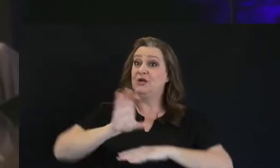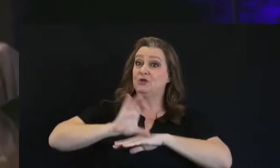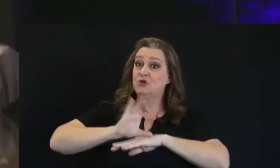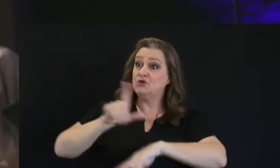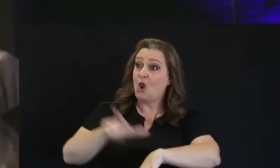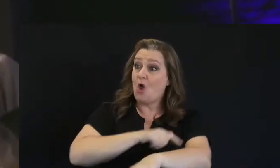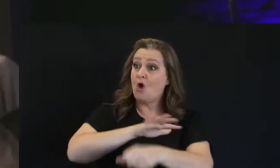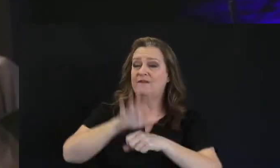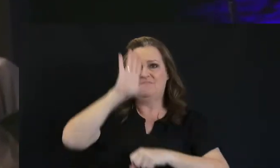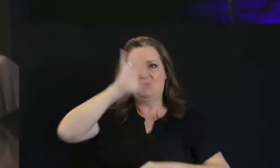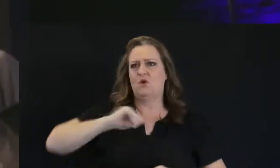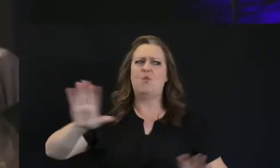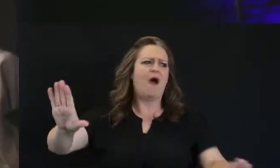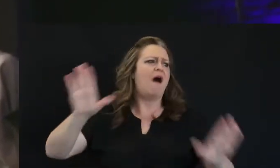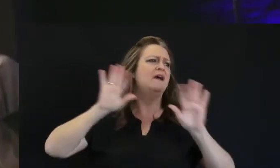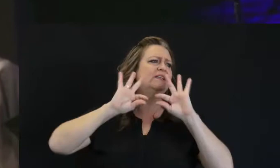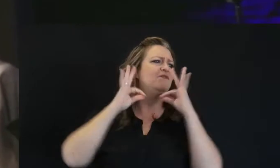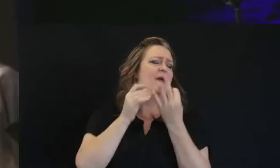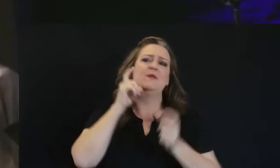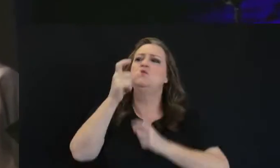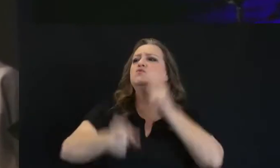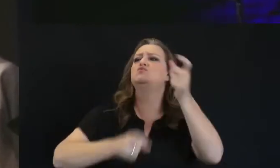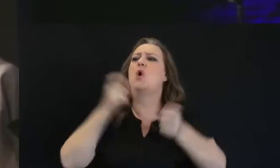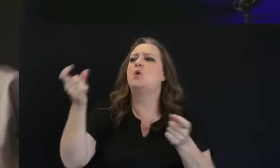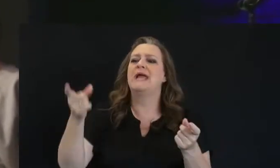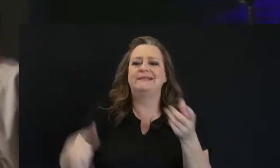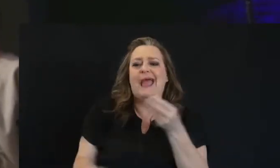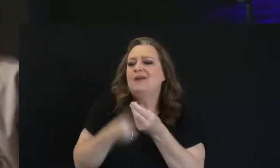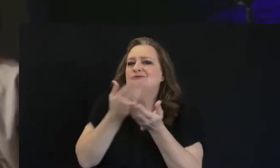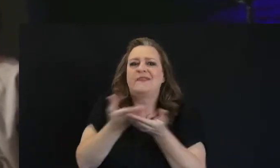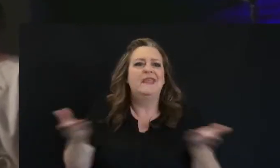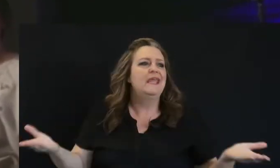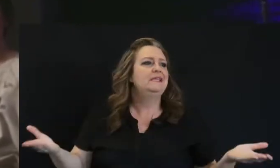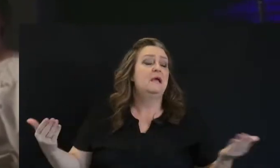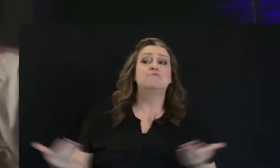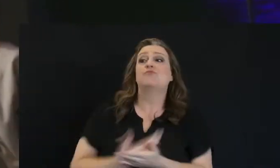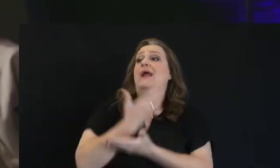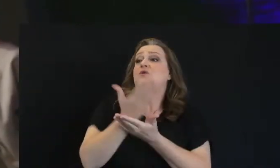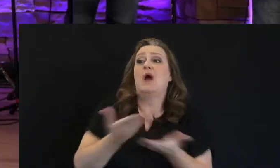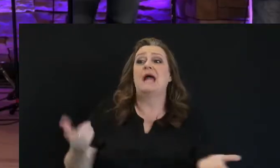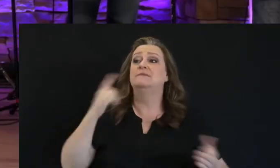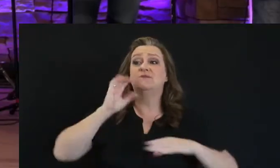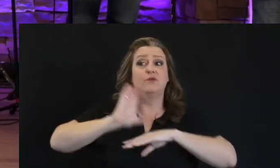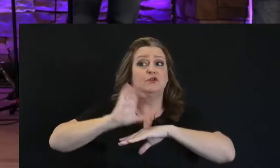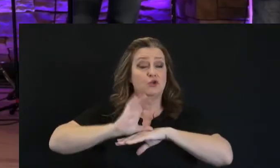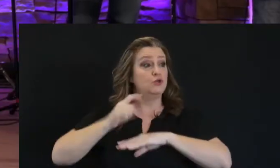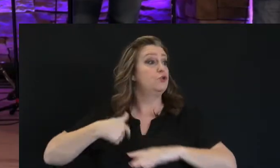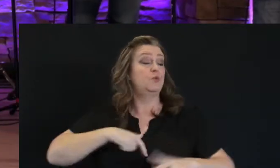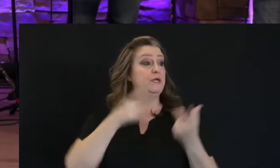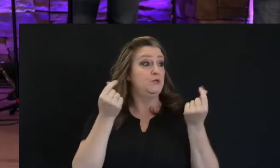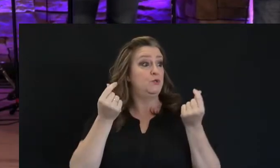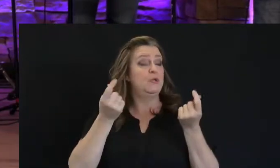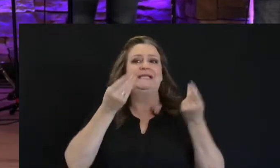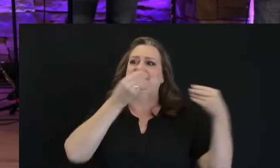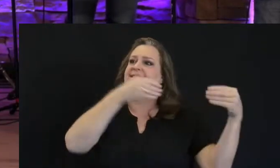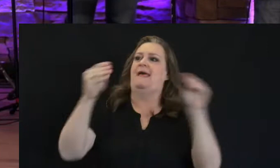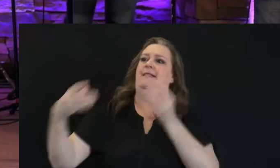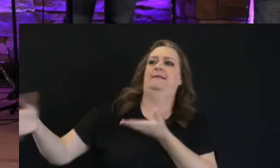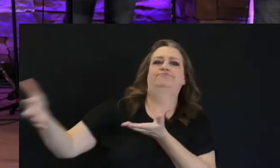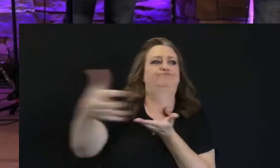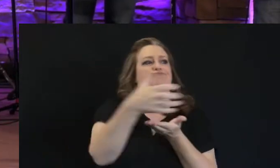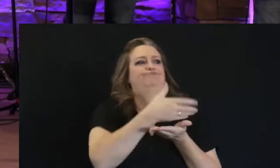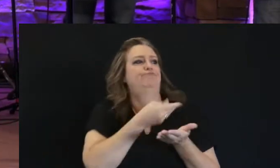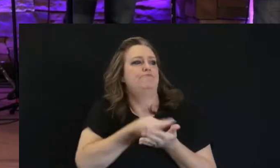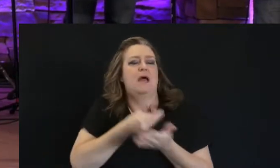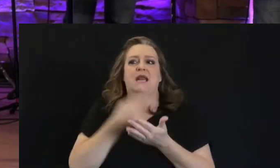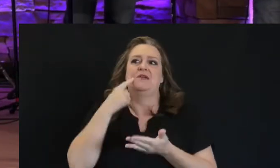may know that there's an awesome family that donates a lot of supplies and brand new items to the church that then we are able to sell and raise money for